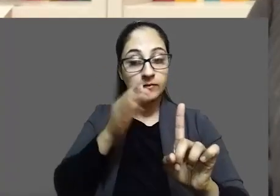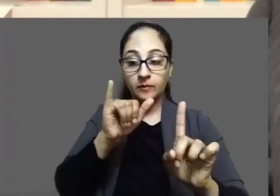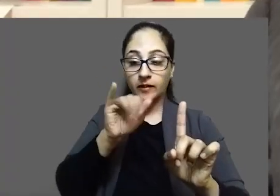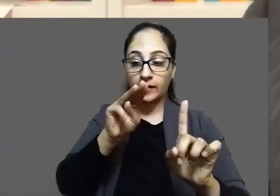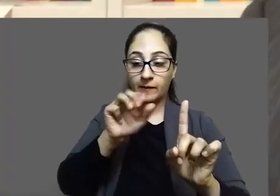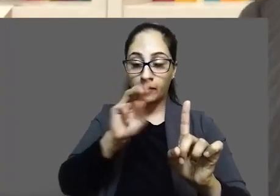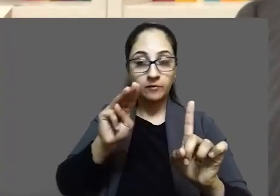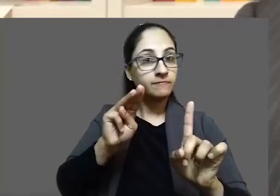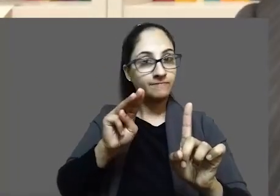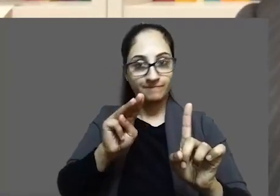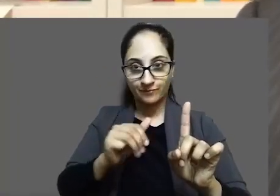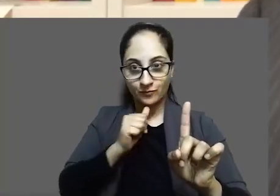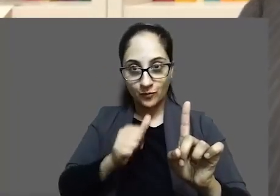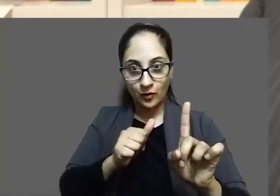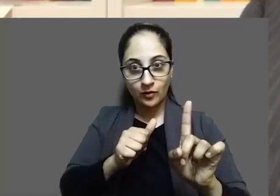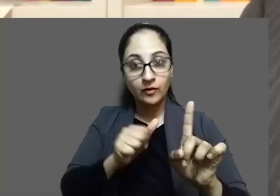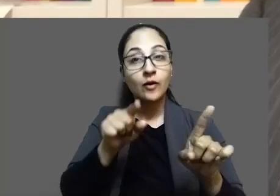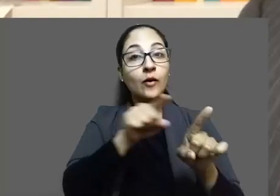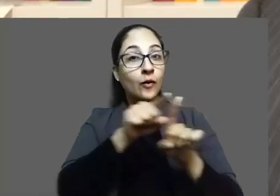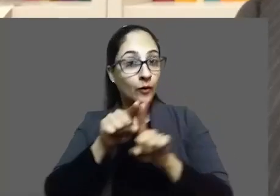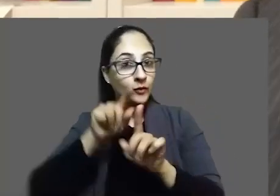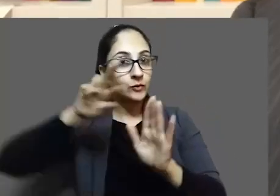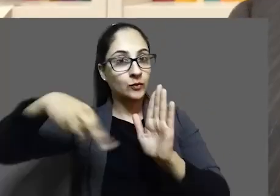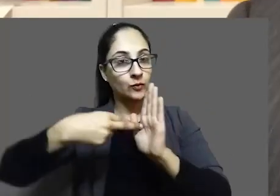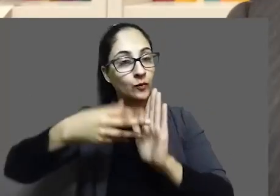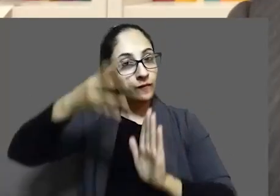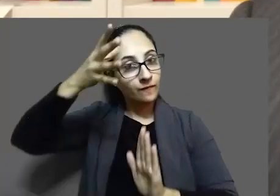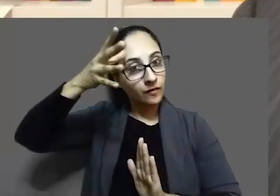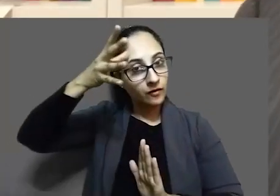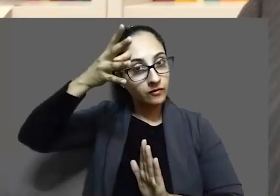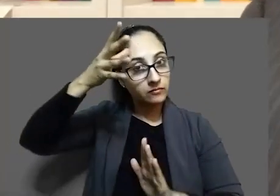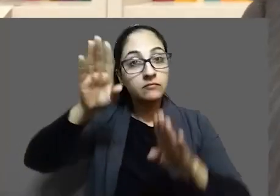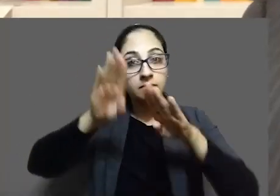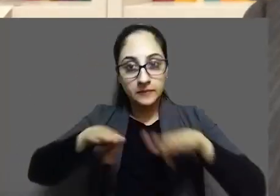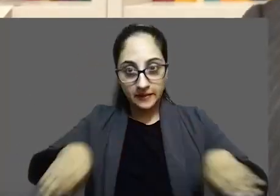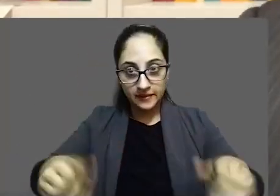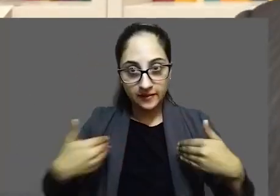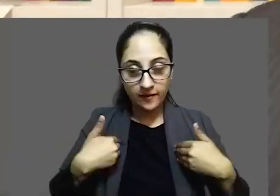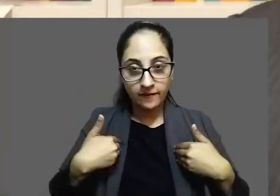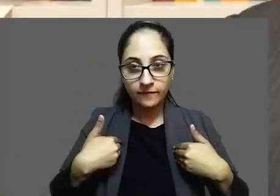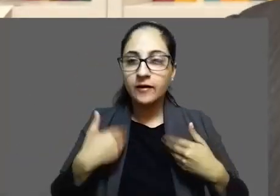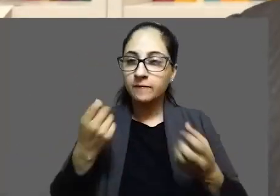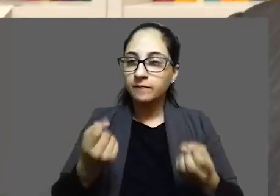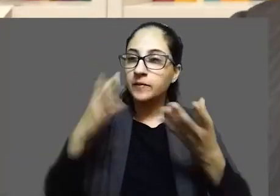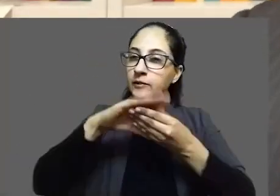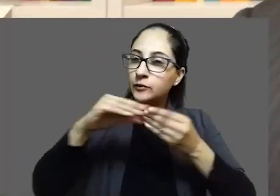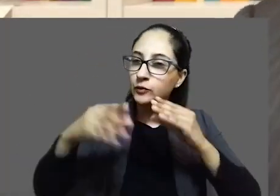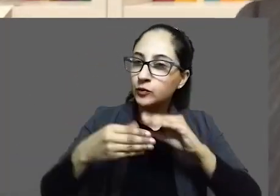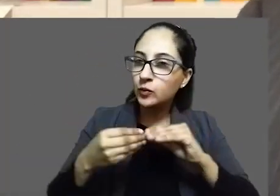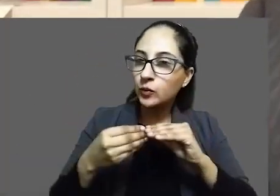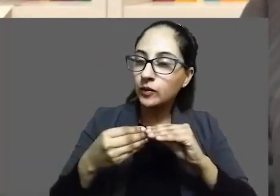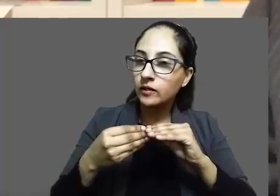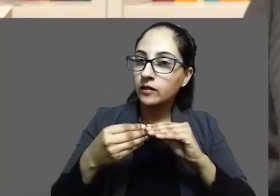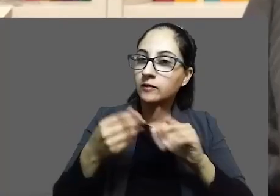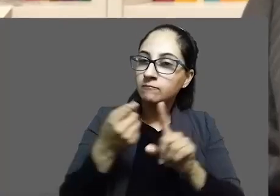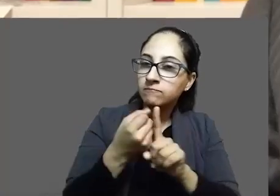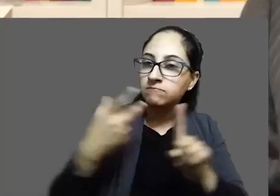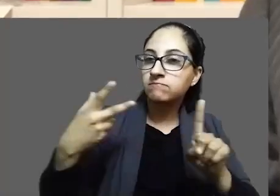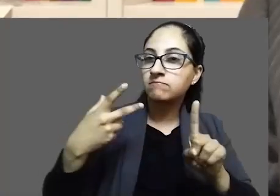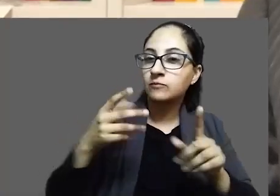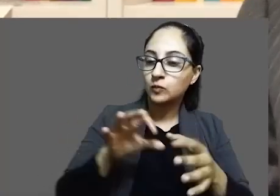figure, but as a man who's a loving father, right? The beautiful stories of his relationship